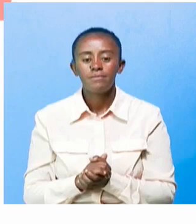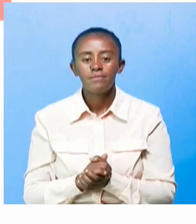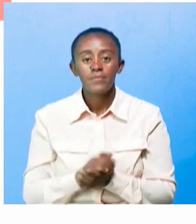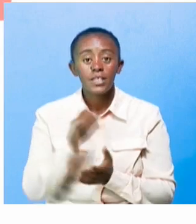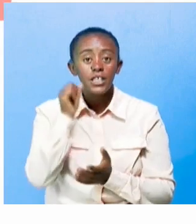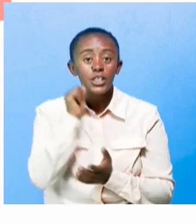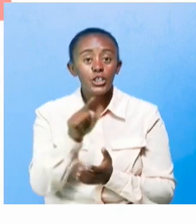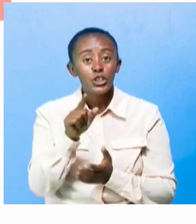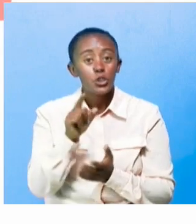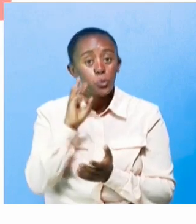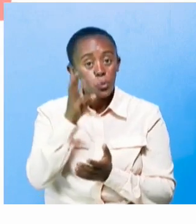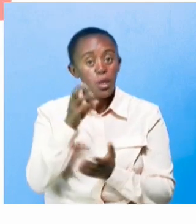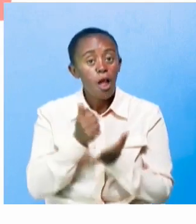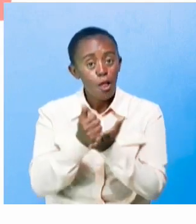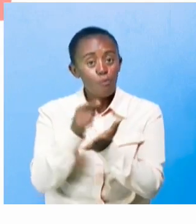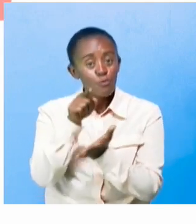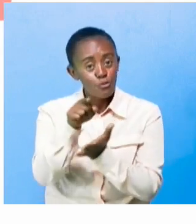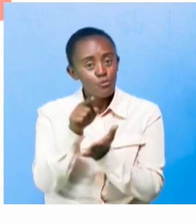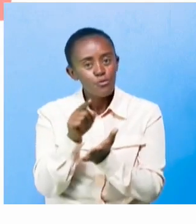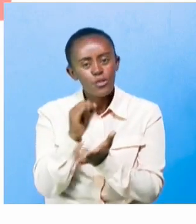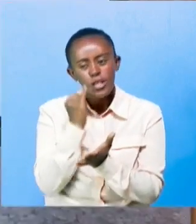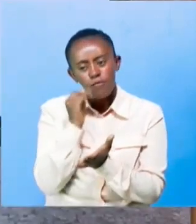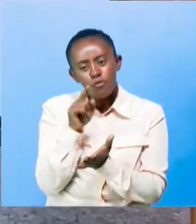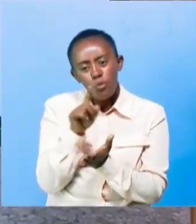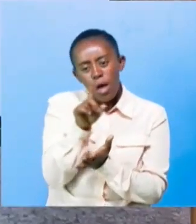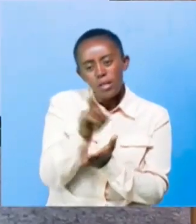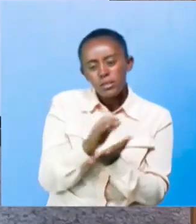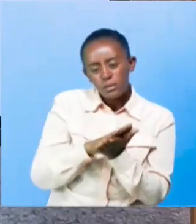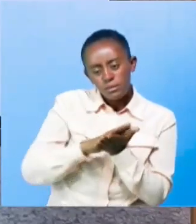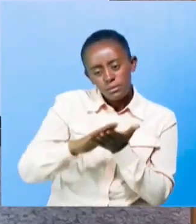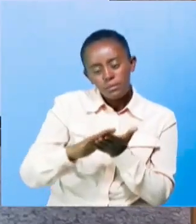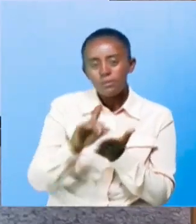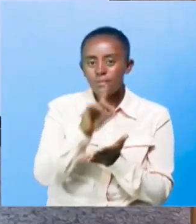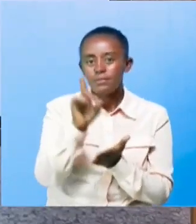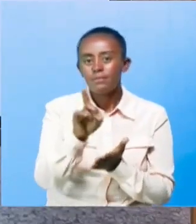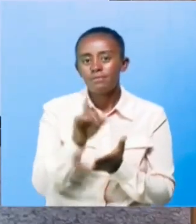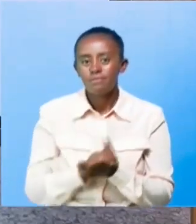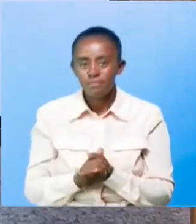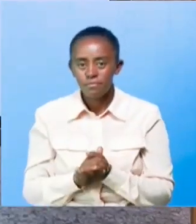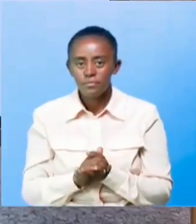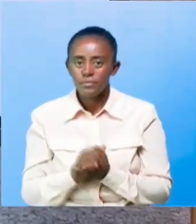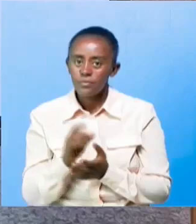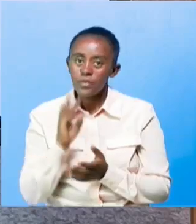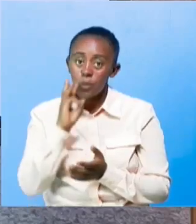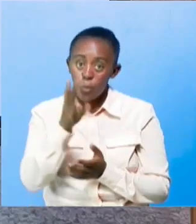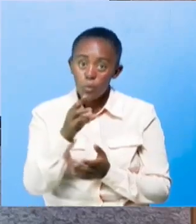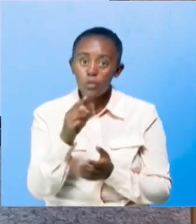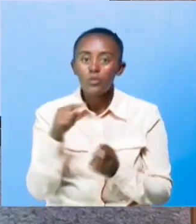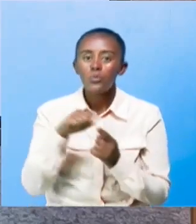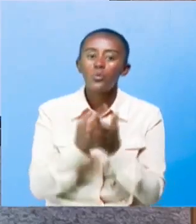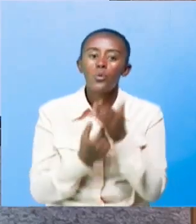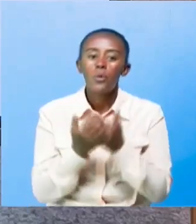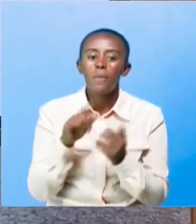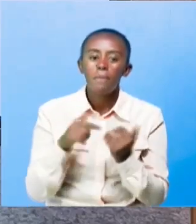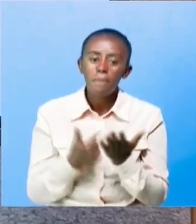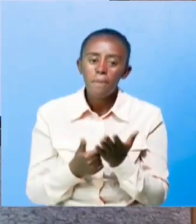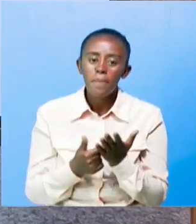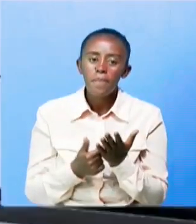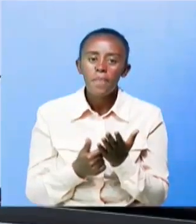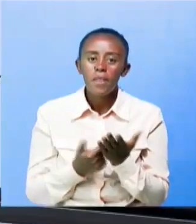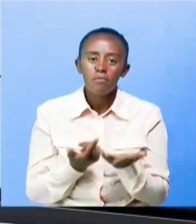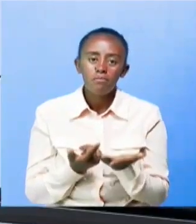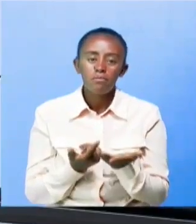She will help you if you ask her nicely. So again, we are using will to talk about refusals